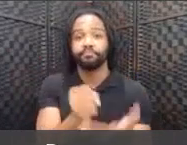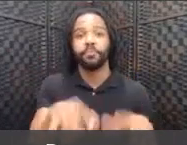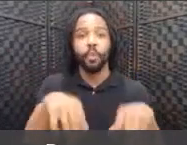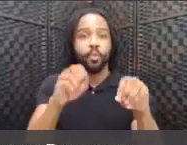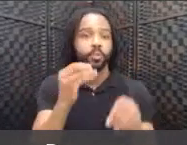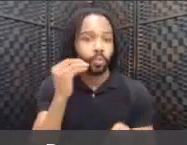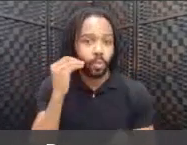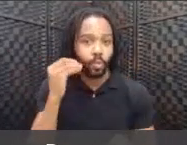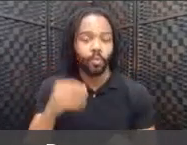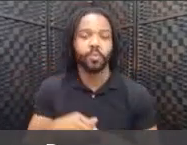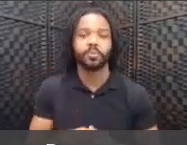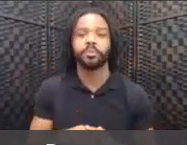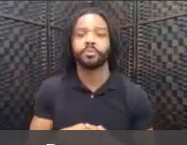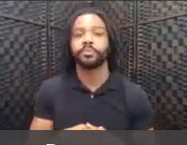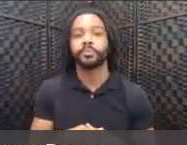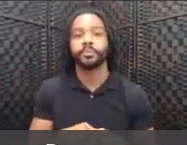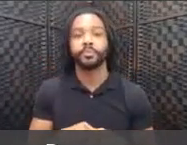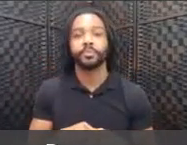homes,